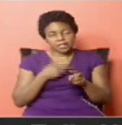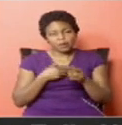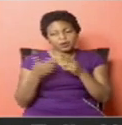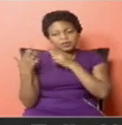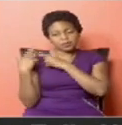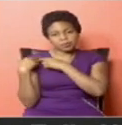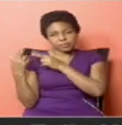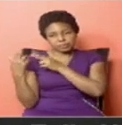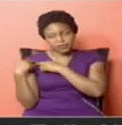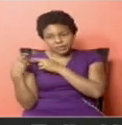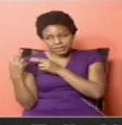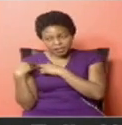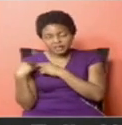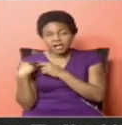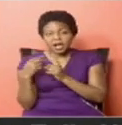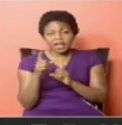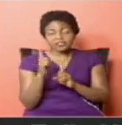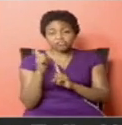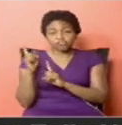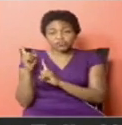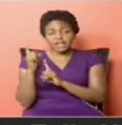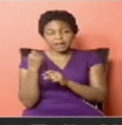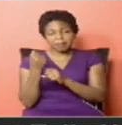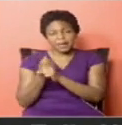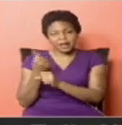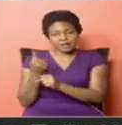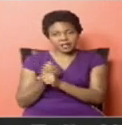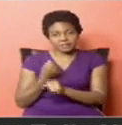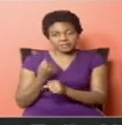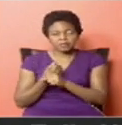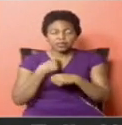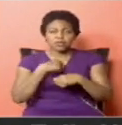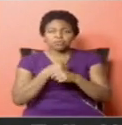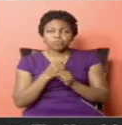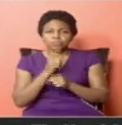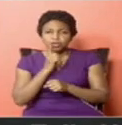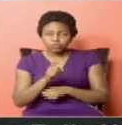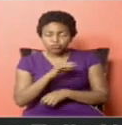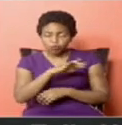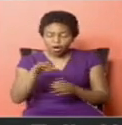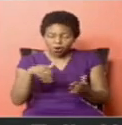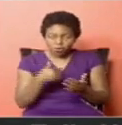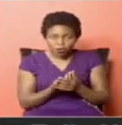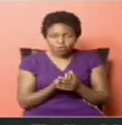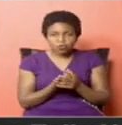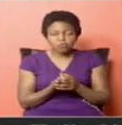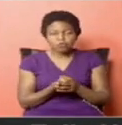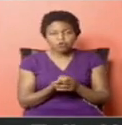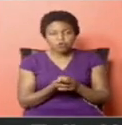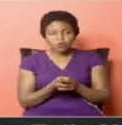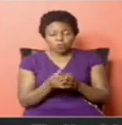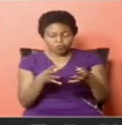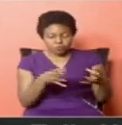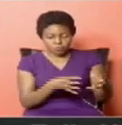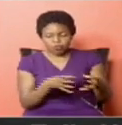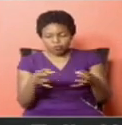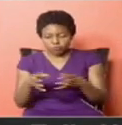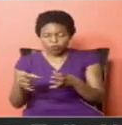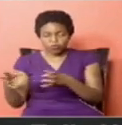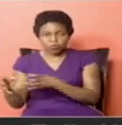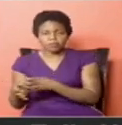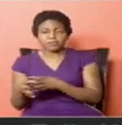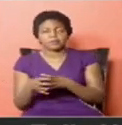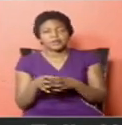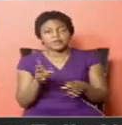responsibility as duty bearers to ensure that all vulnerable groups, the rights of all